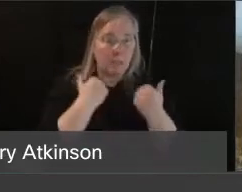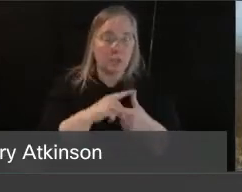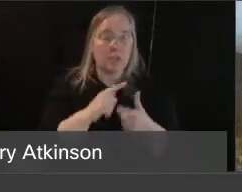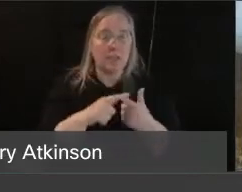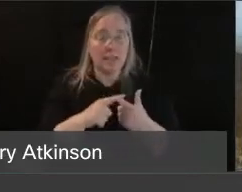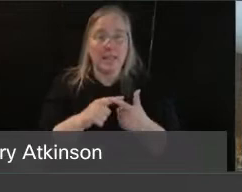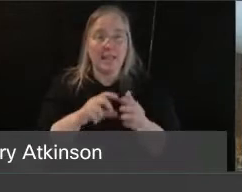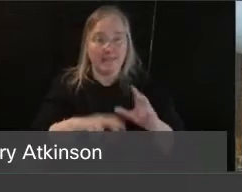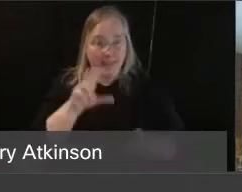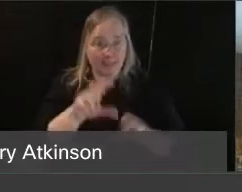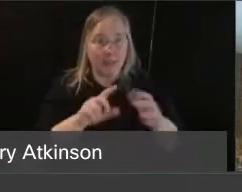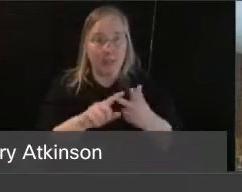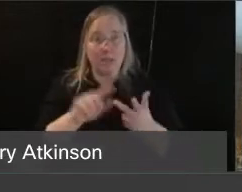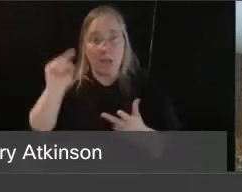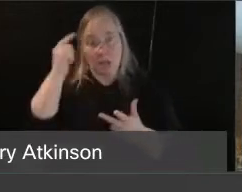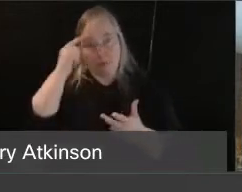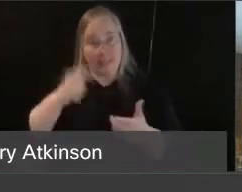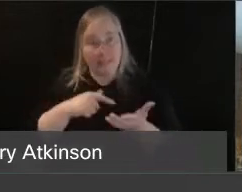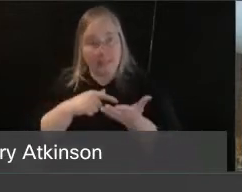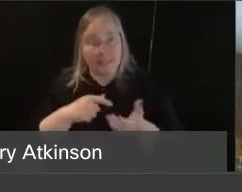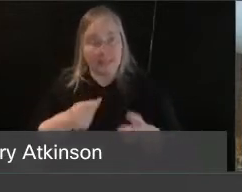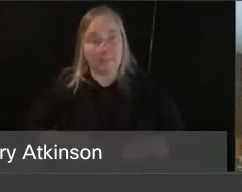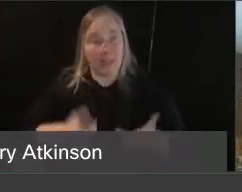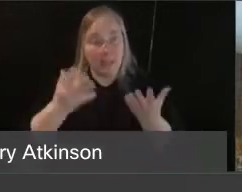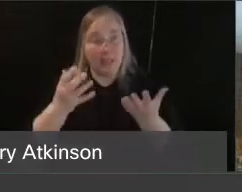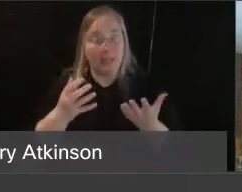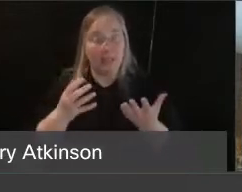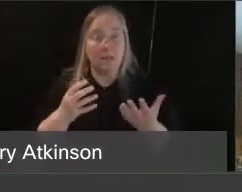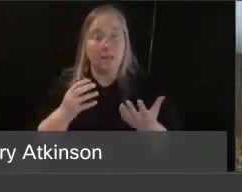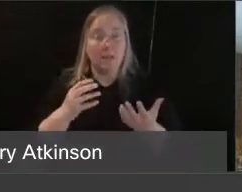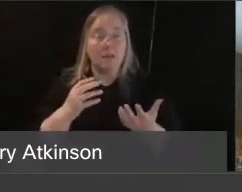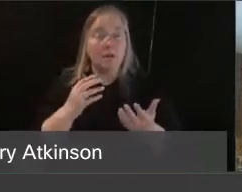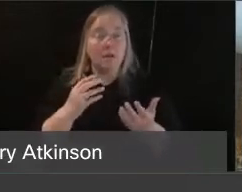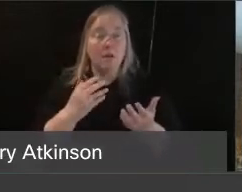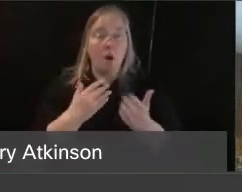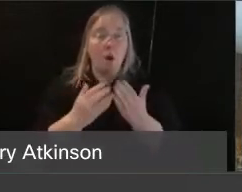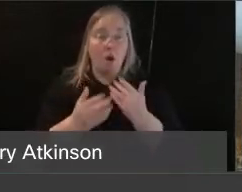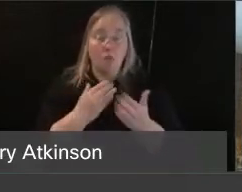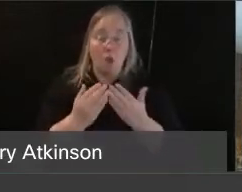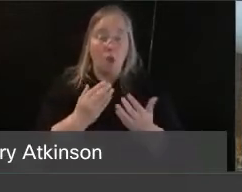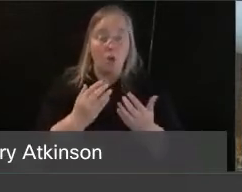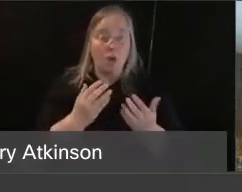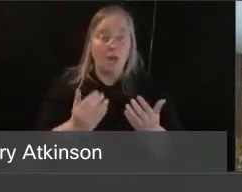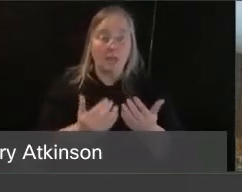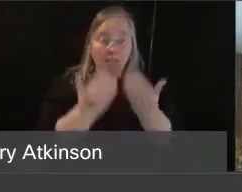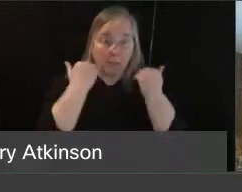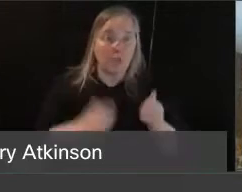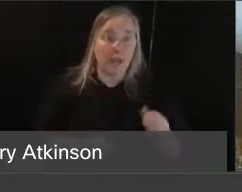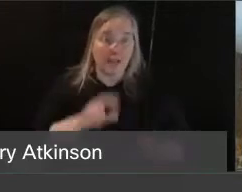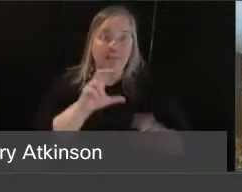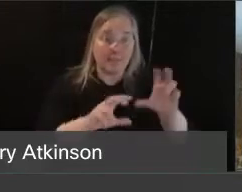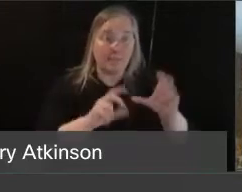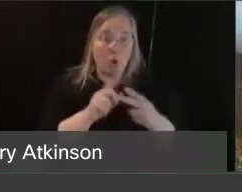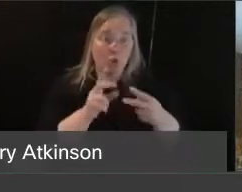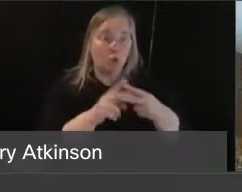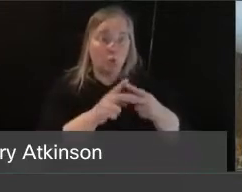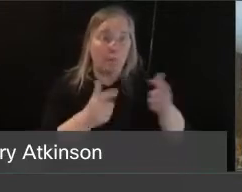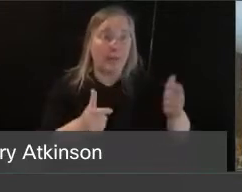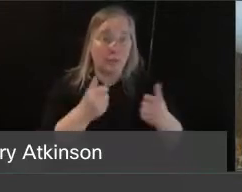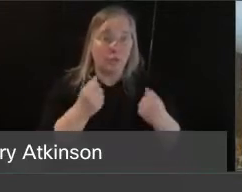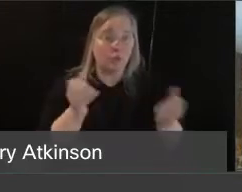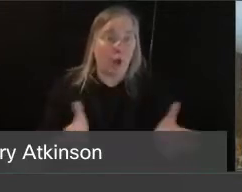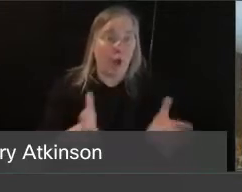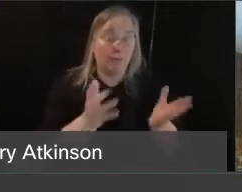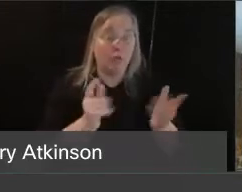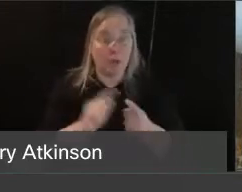government spending, and other things are sort of somewhat growing. Although consumption and investment are really the big drivers, we do expect government spending to perhaps